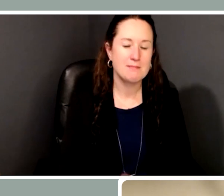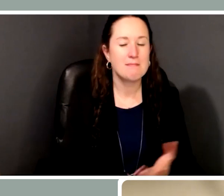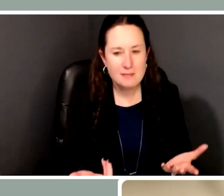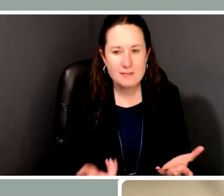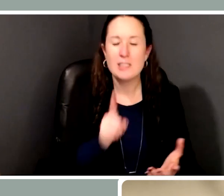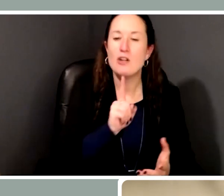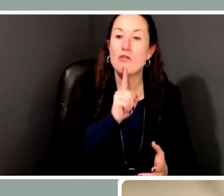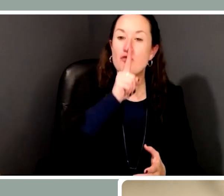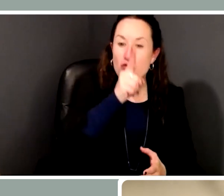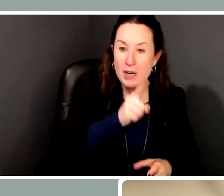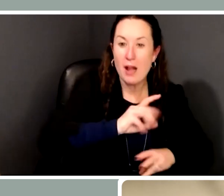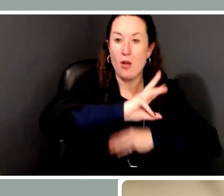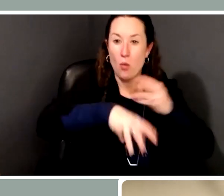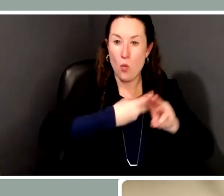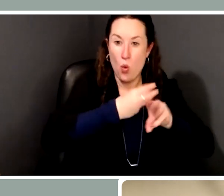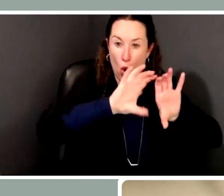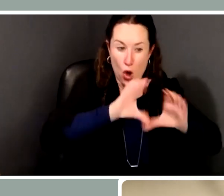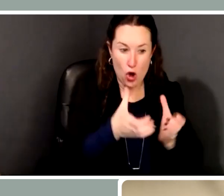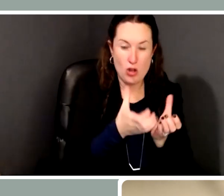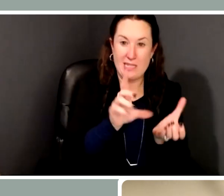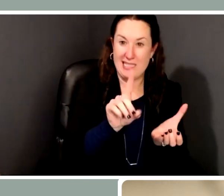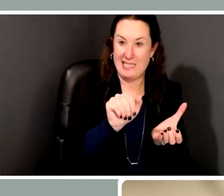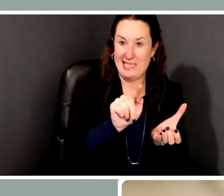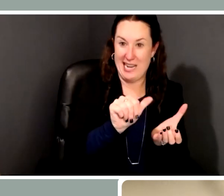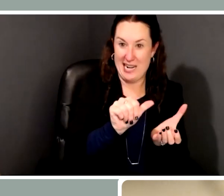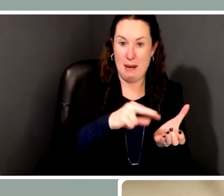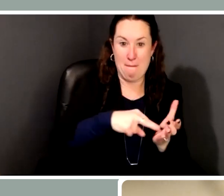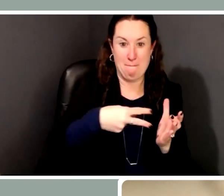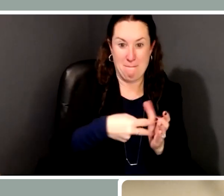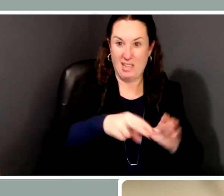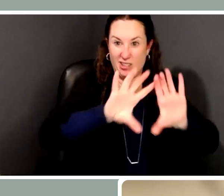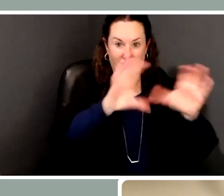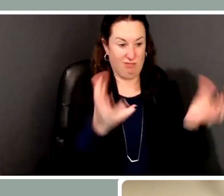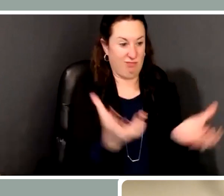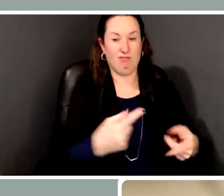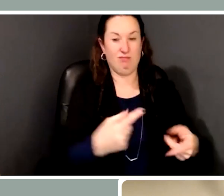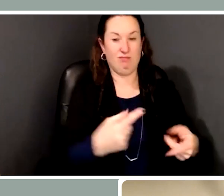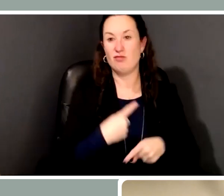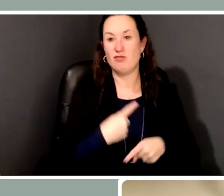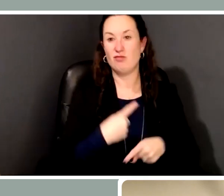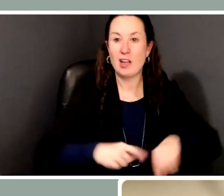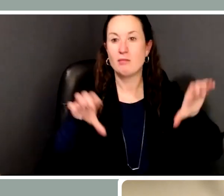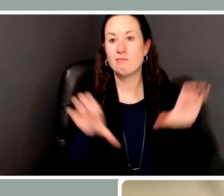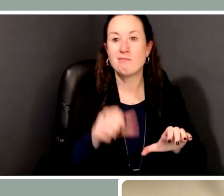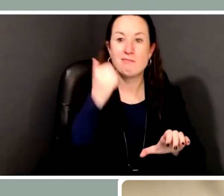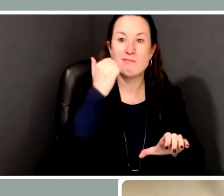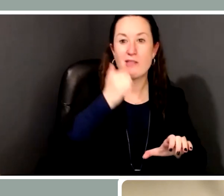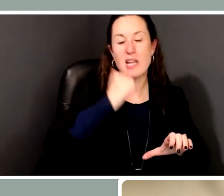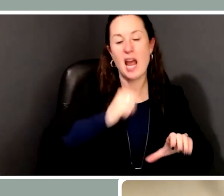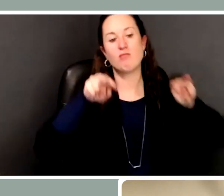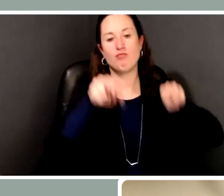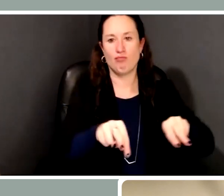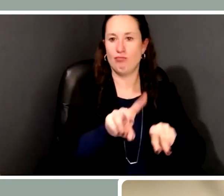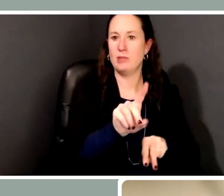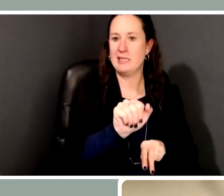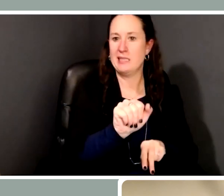real world data is trying to look at data from regular practices to try and see how people